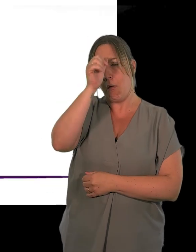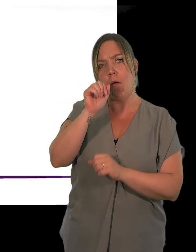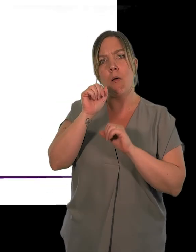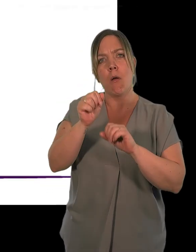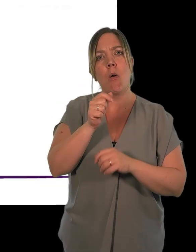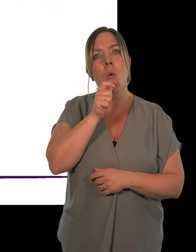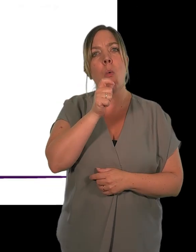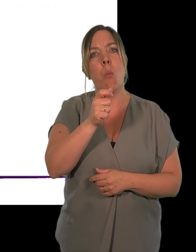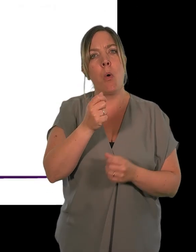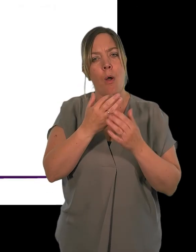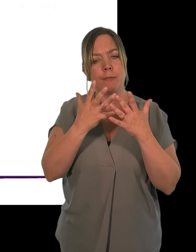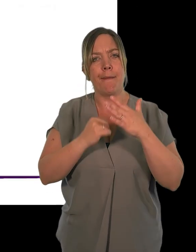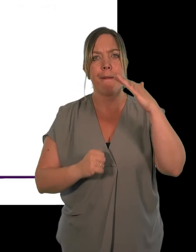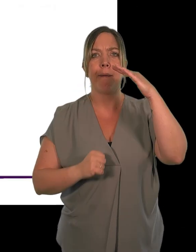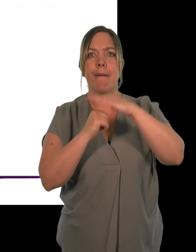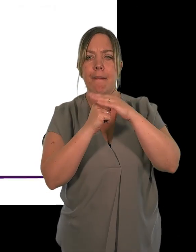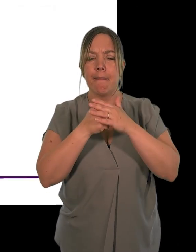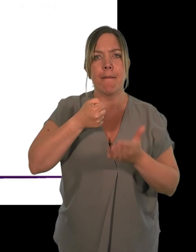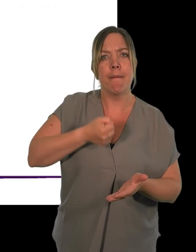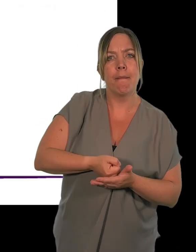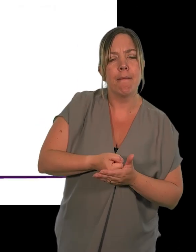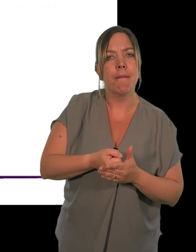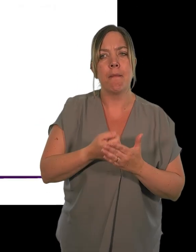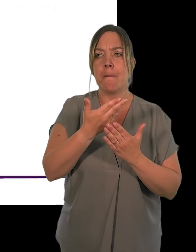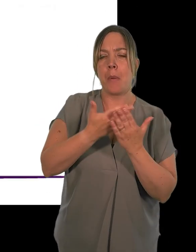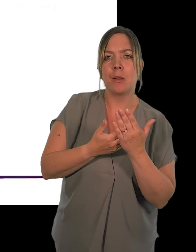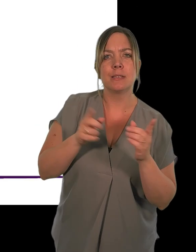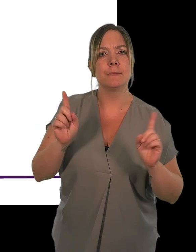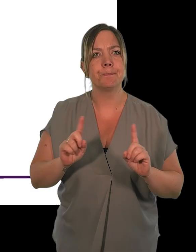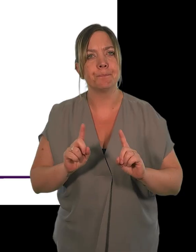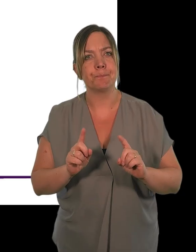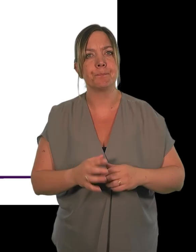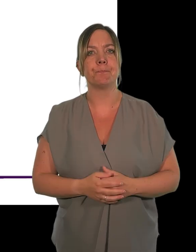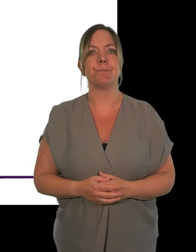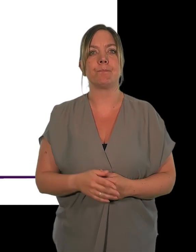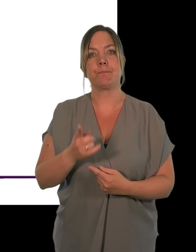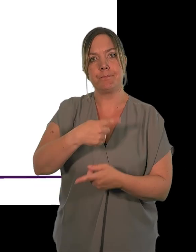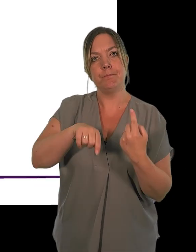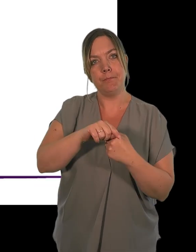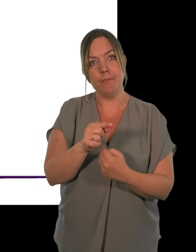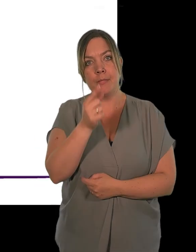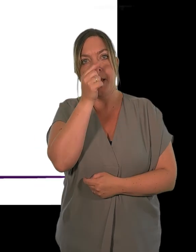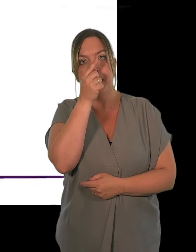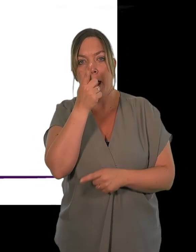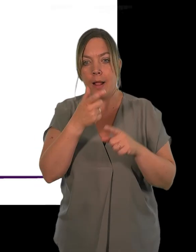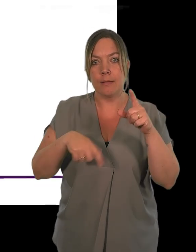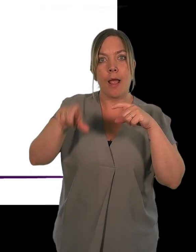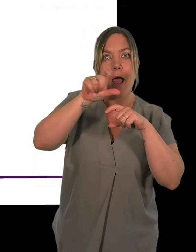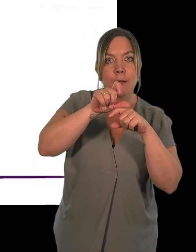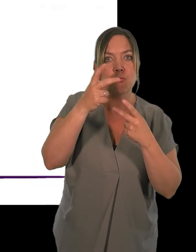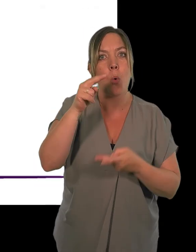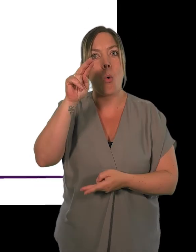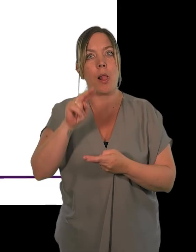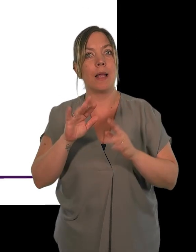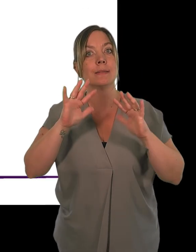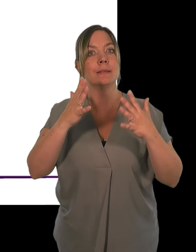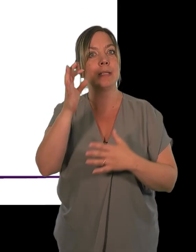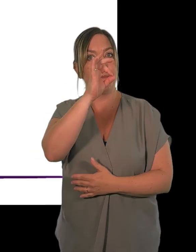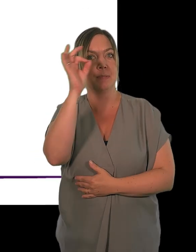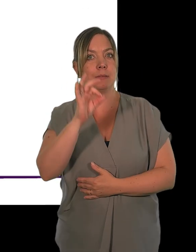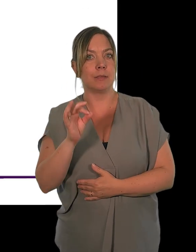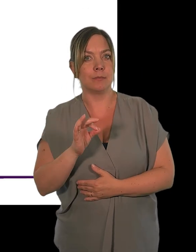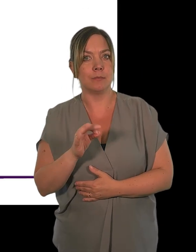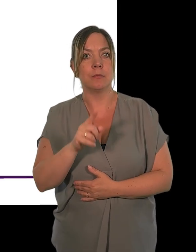also familiarise yourself with the word count policy. You are allowed a plus minus 10% on